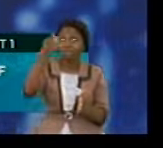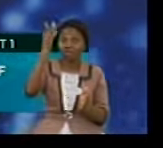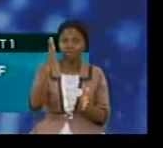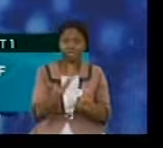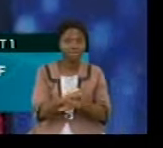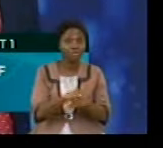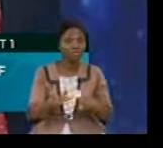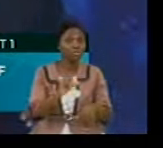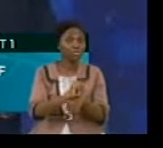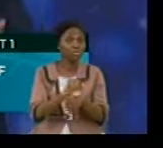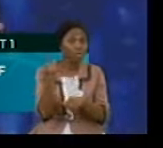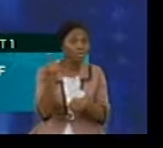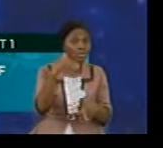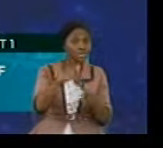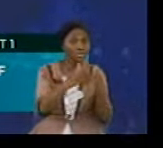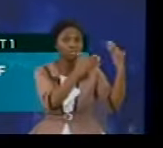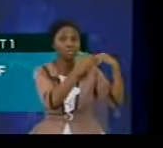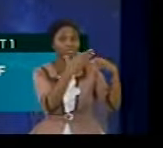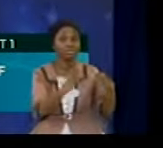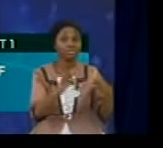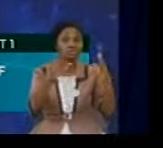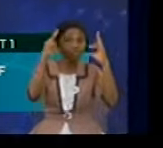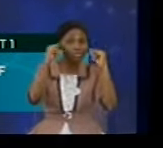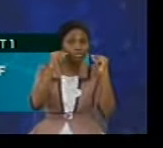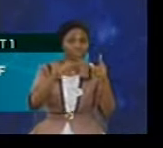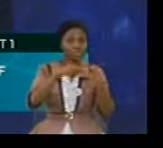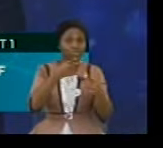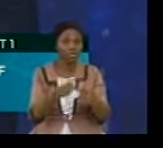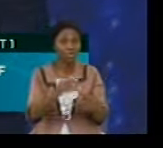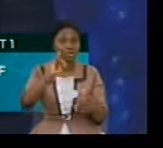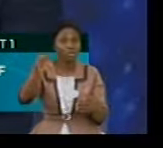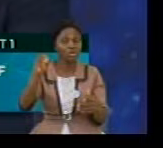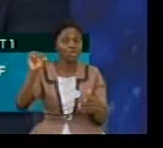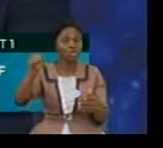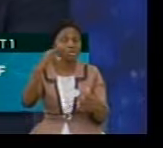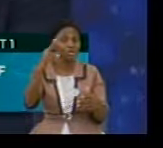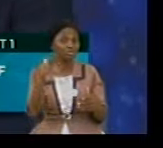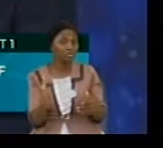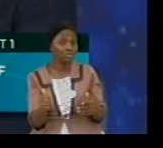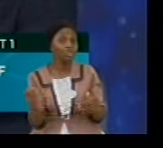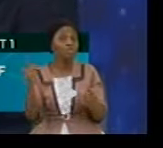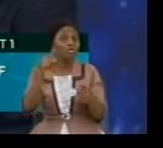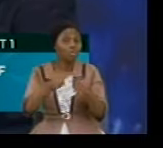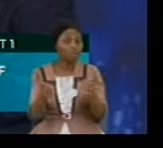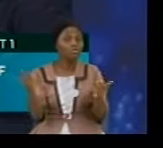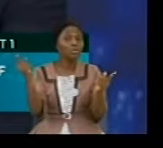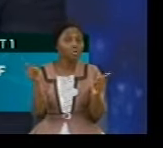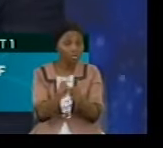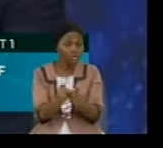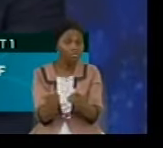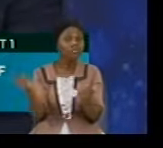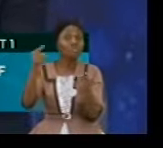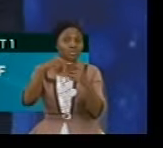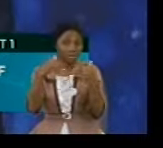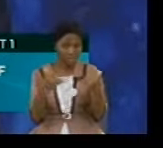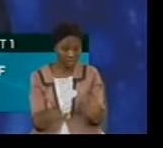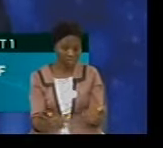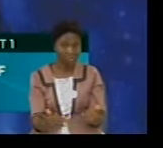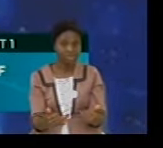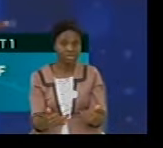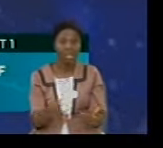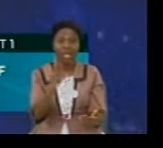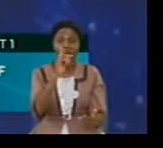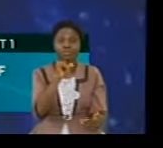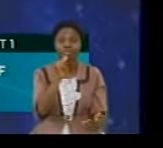of Moses or Joshua? He's still working today. Aren't you glad that God is not limited to the generation of